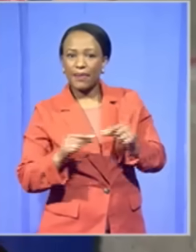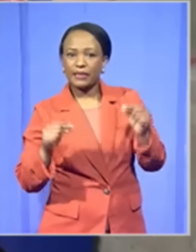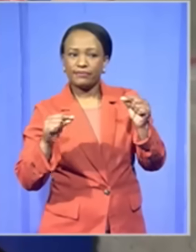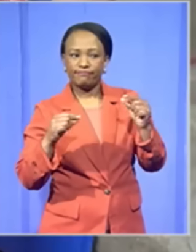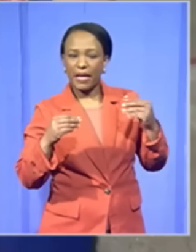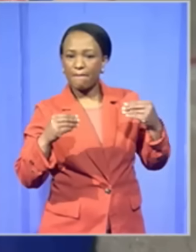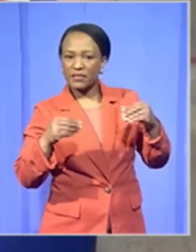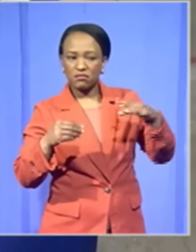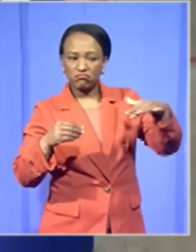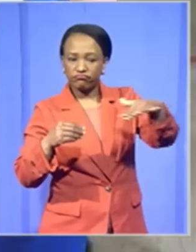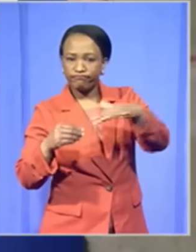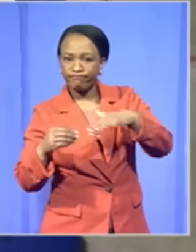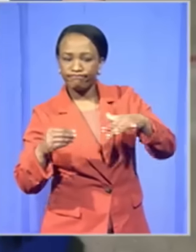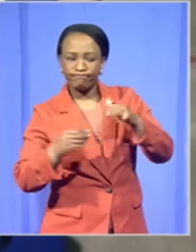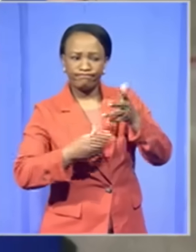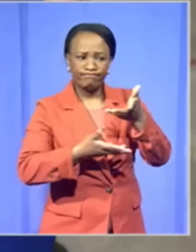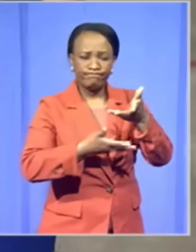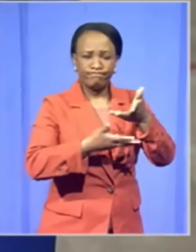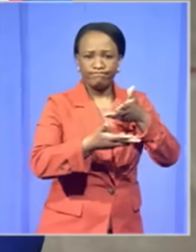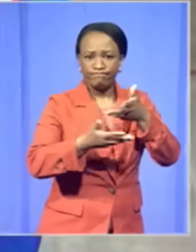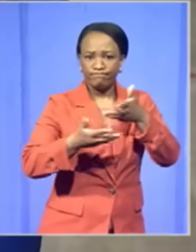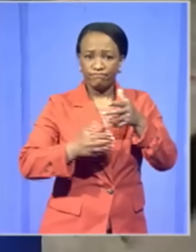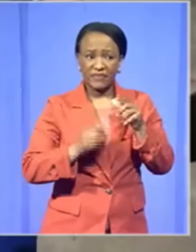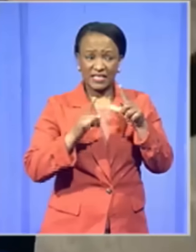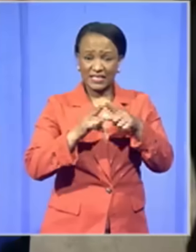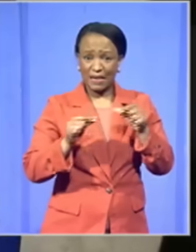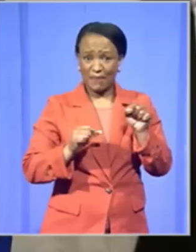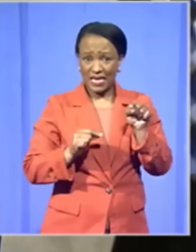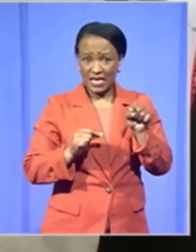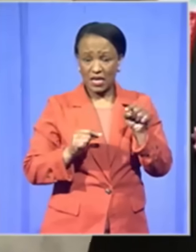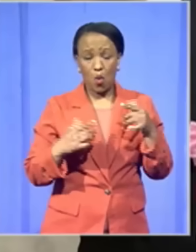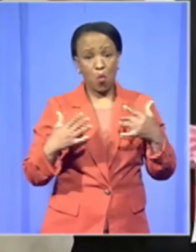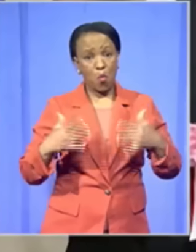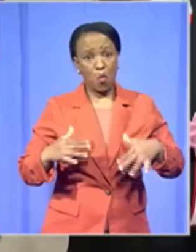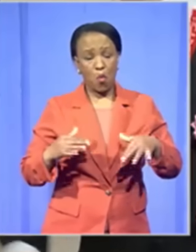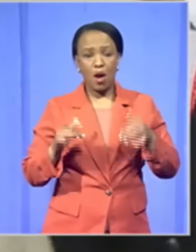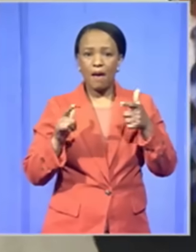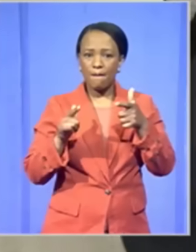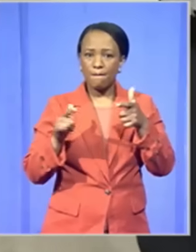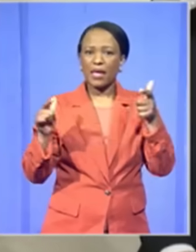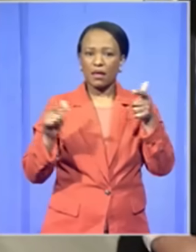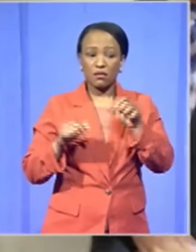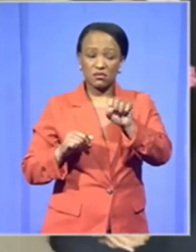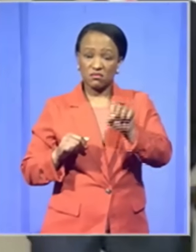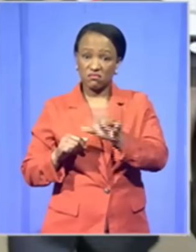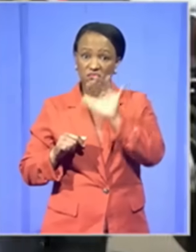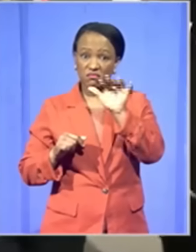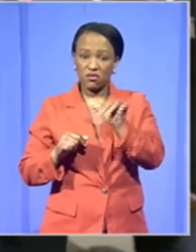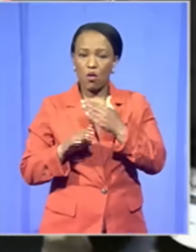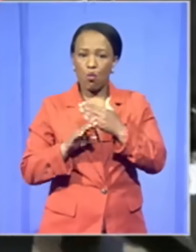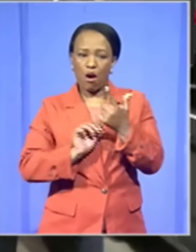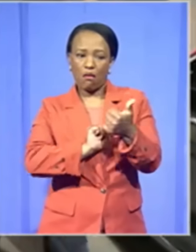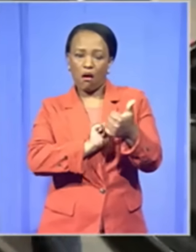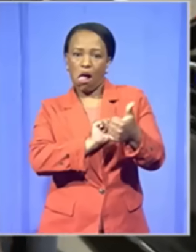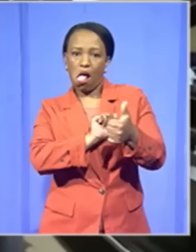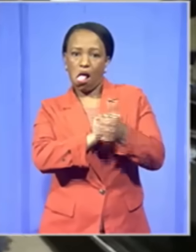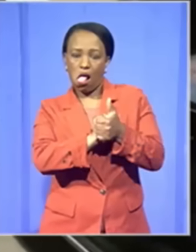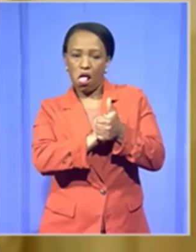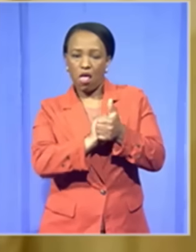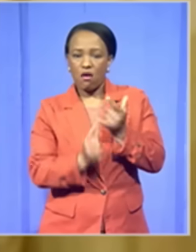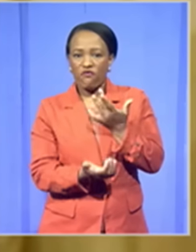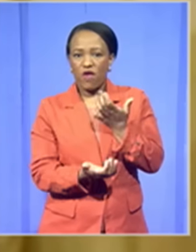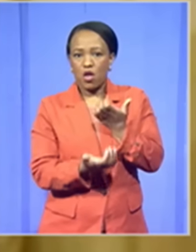business. Japan is one of South Africa's major economic partners with sizable investments in the South African